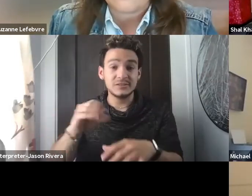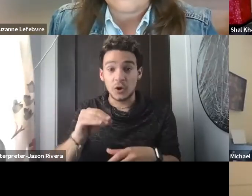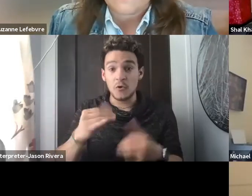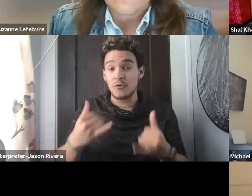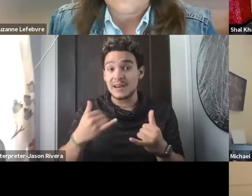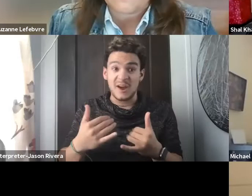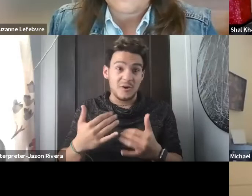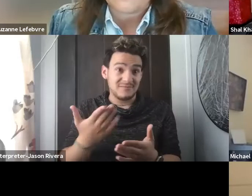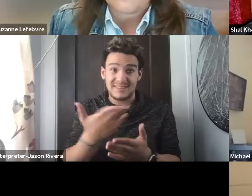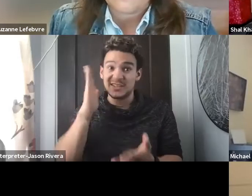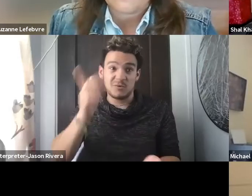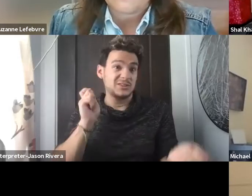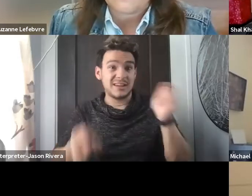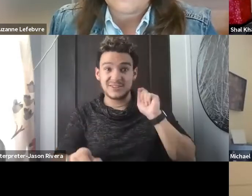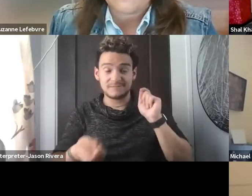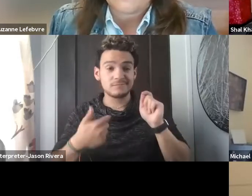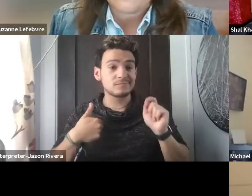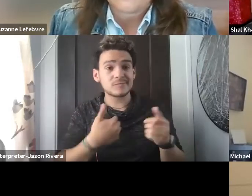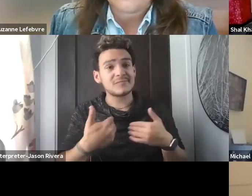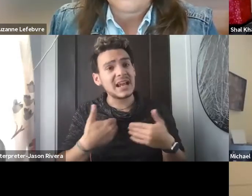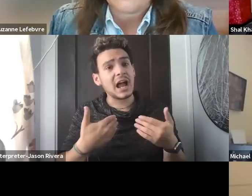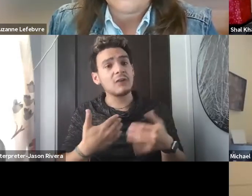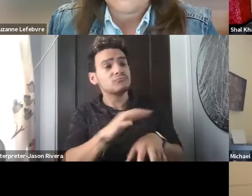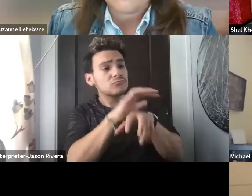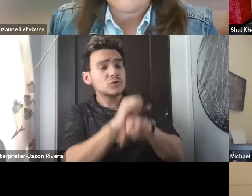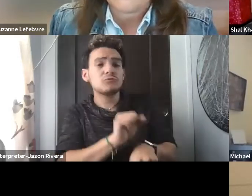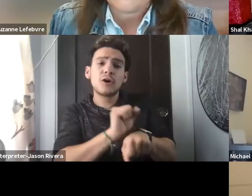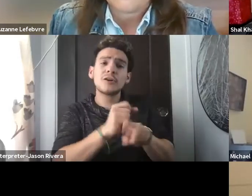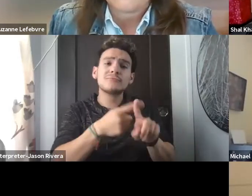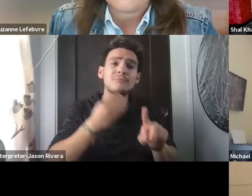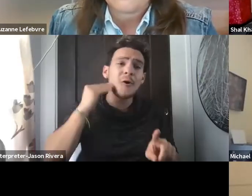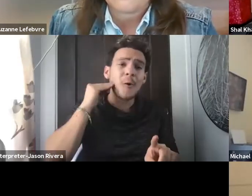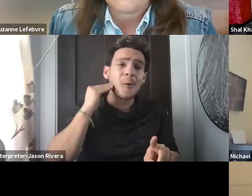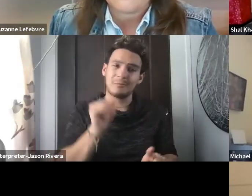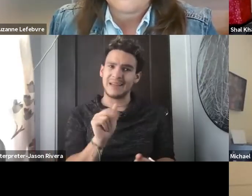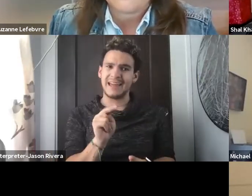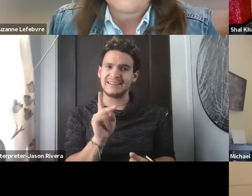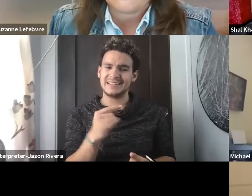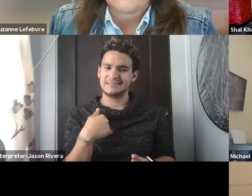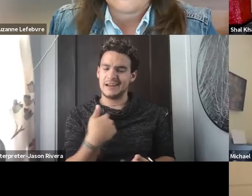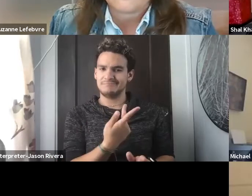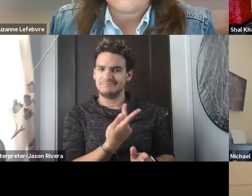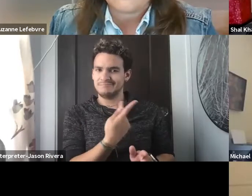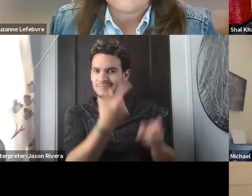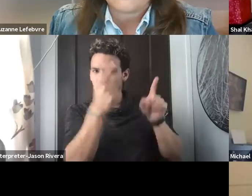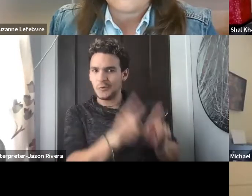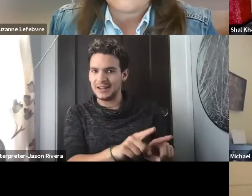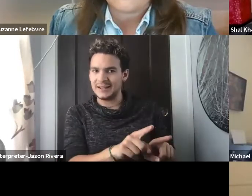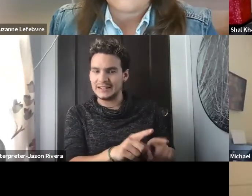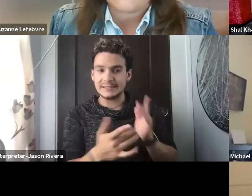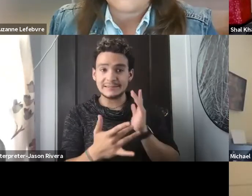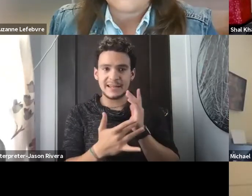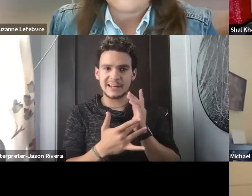it. And while we've all gotten used to working at home, I agree with you, Andy, completely. It's